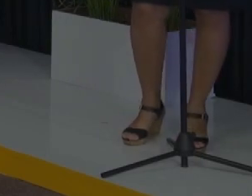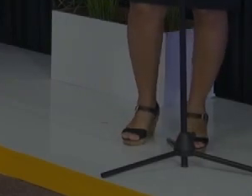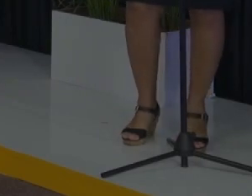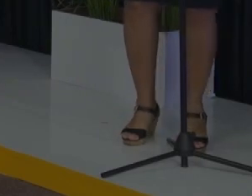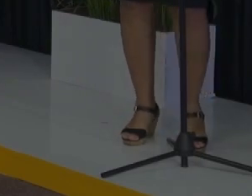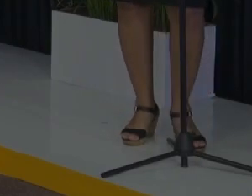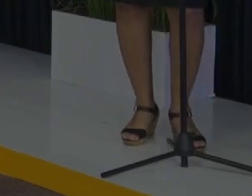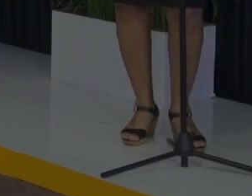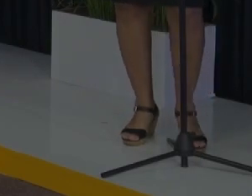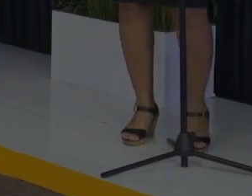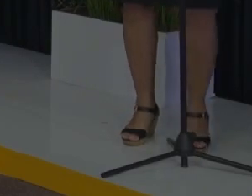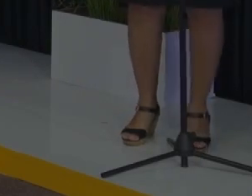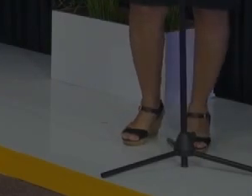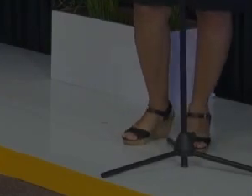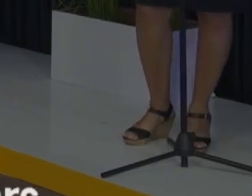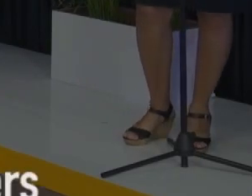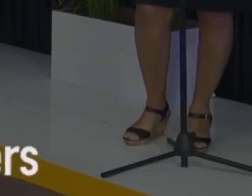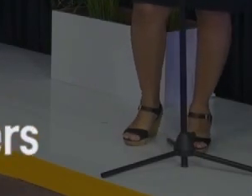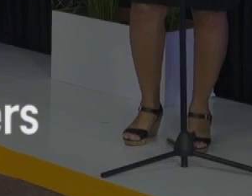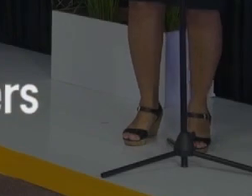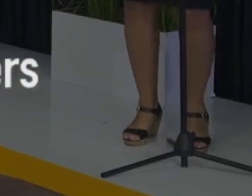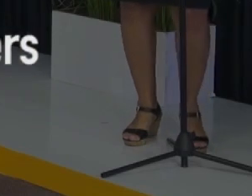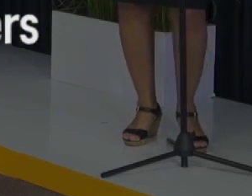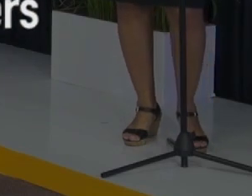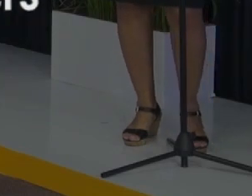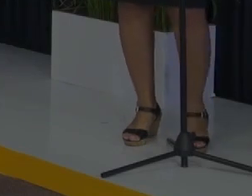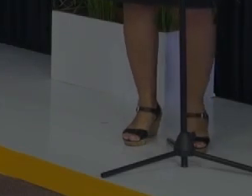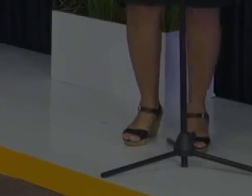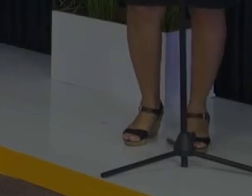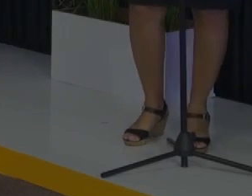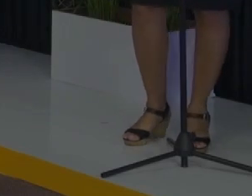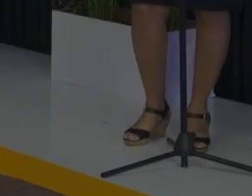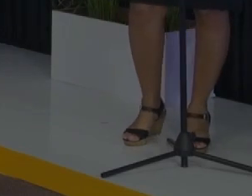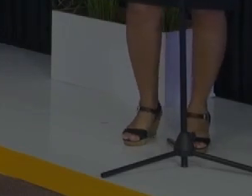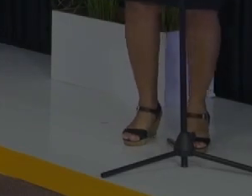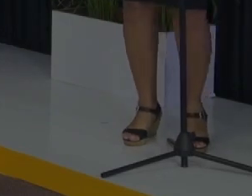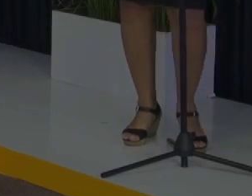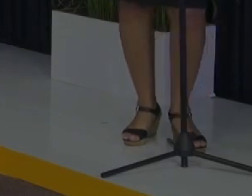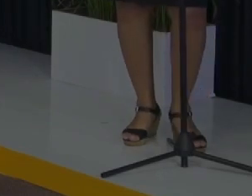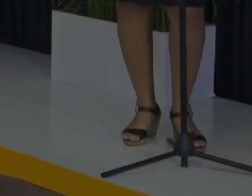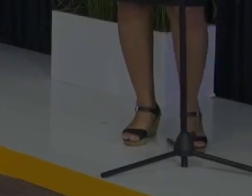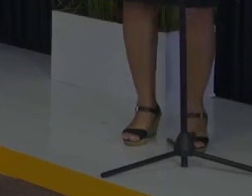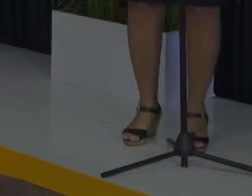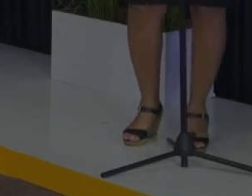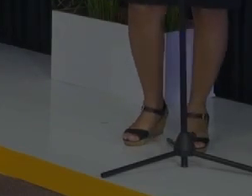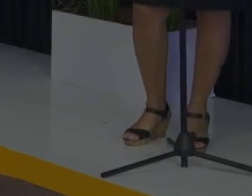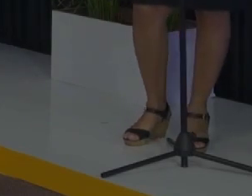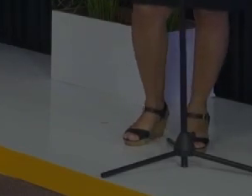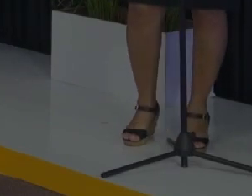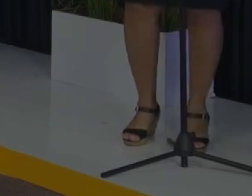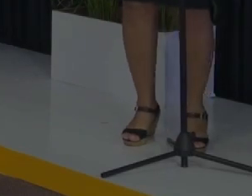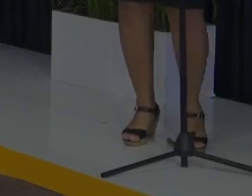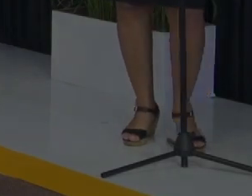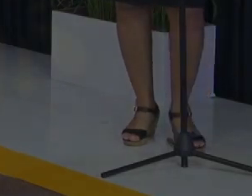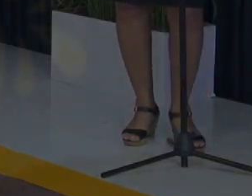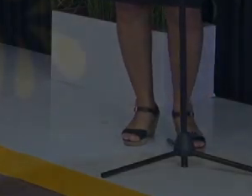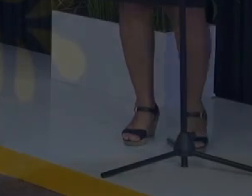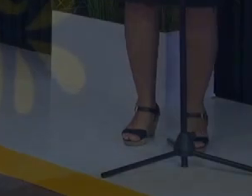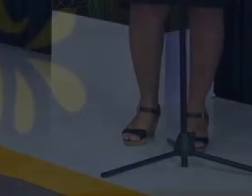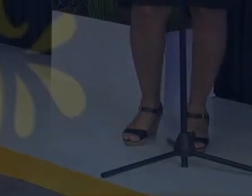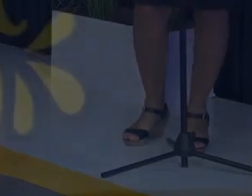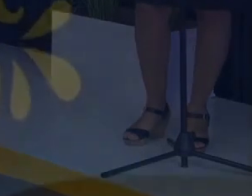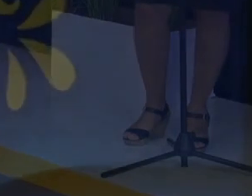follow Jesus. So let's talk about Him. Let's talk about Him. I follow Jesus.